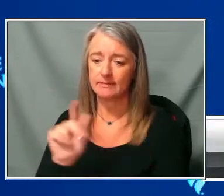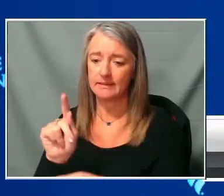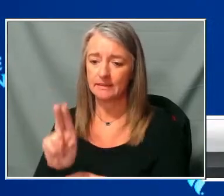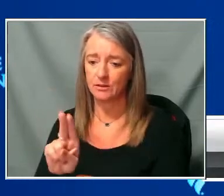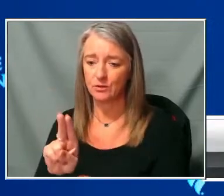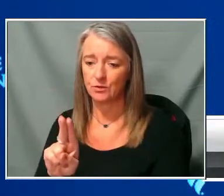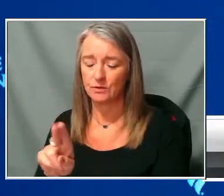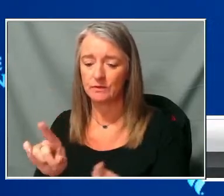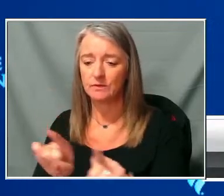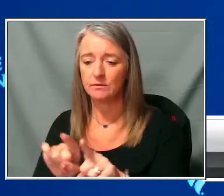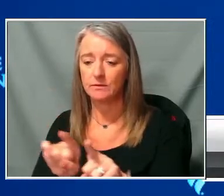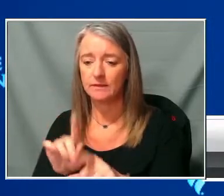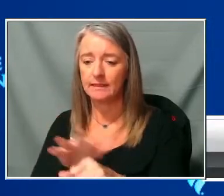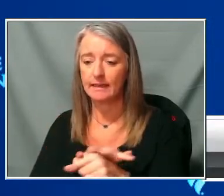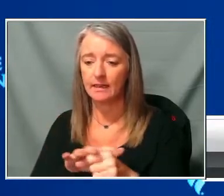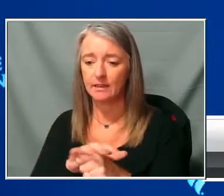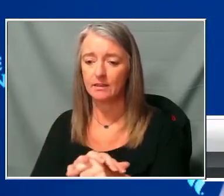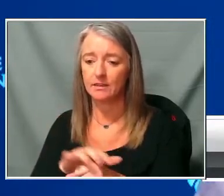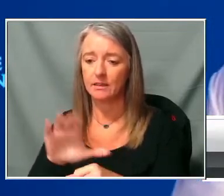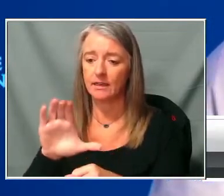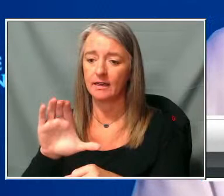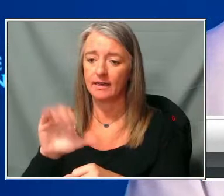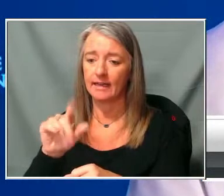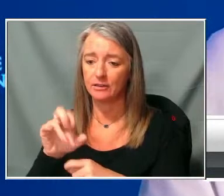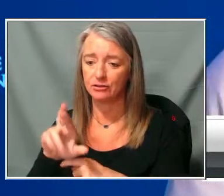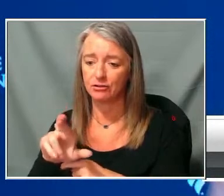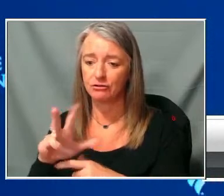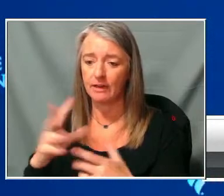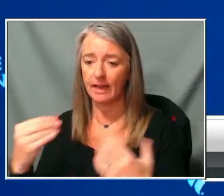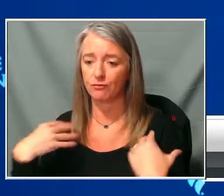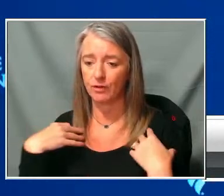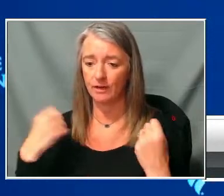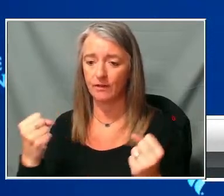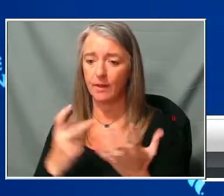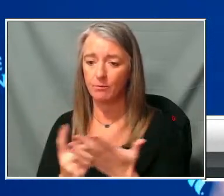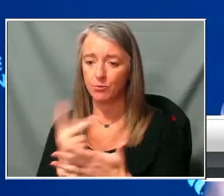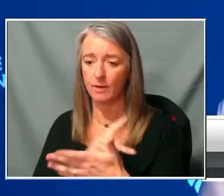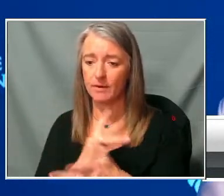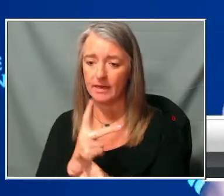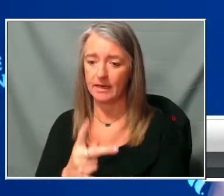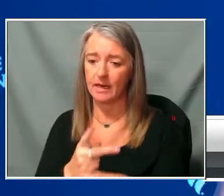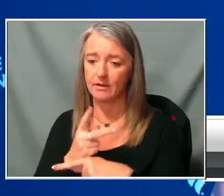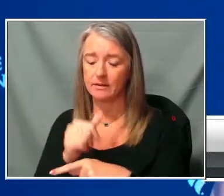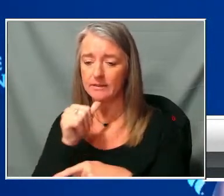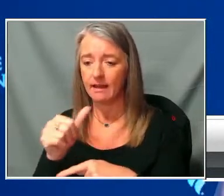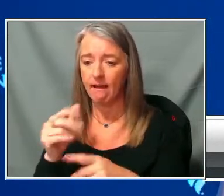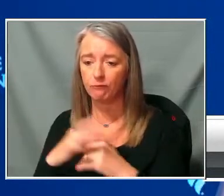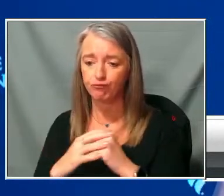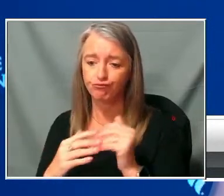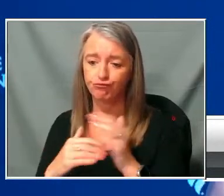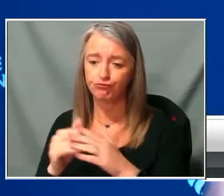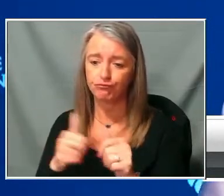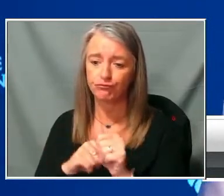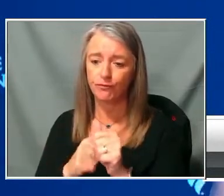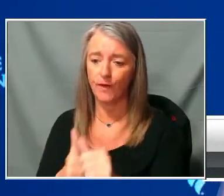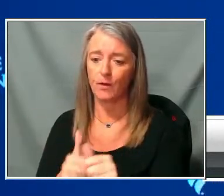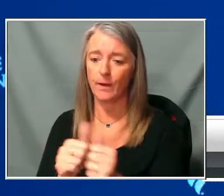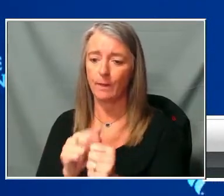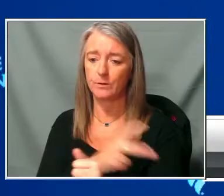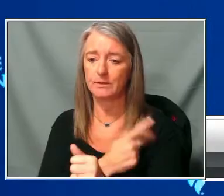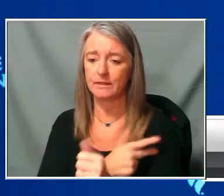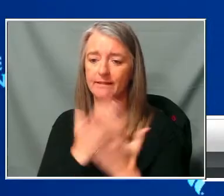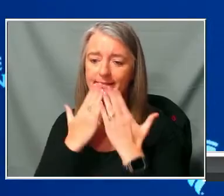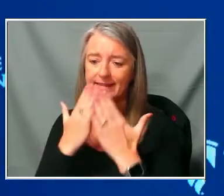especially in areas like post-cancer and recovery that primary care physician might not be comfortable with following these patients. So Thanks